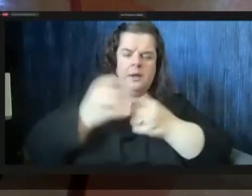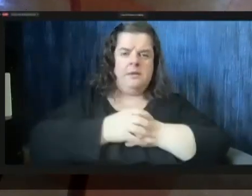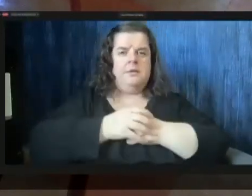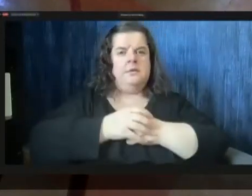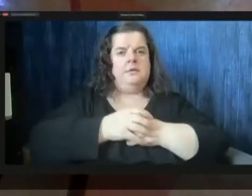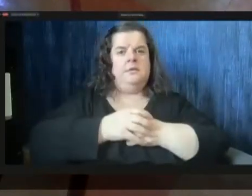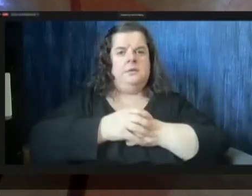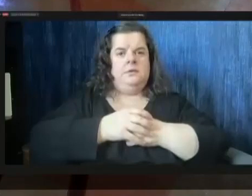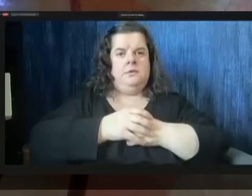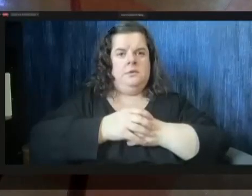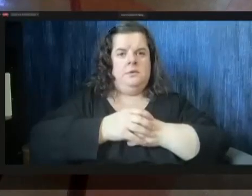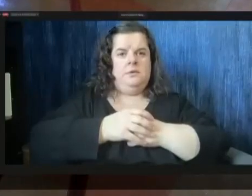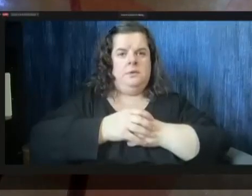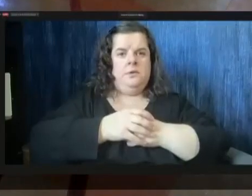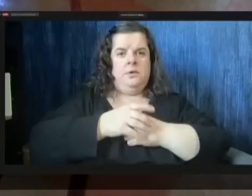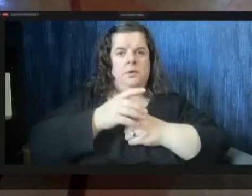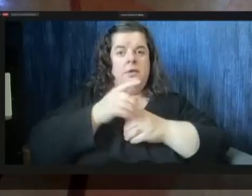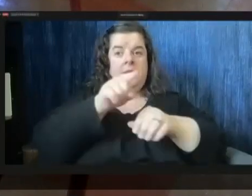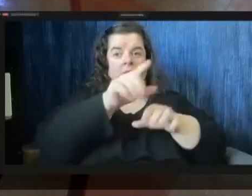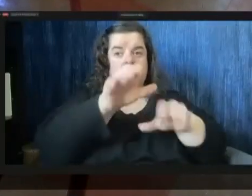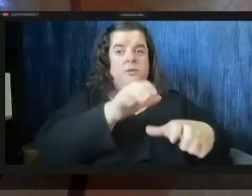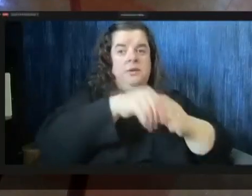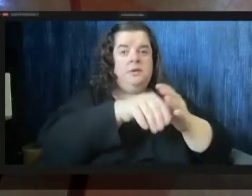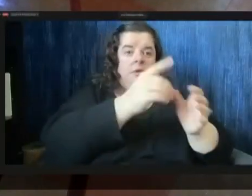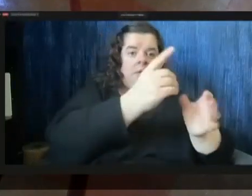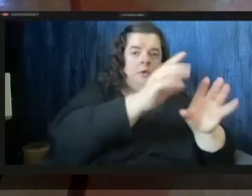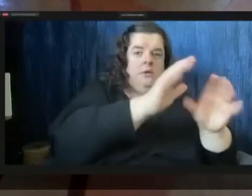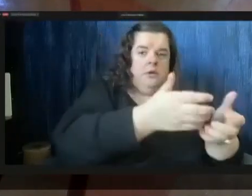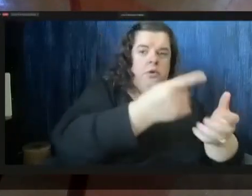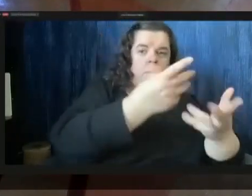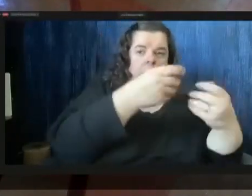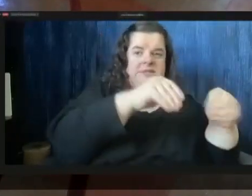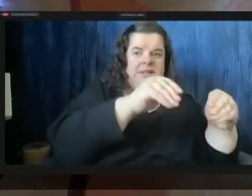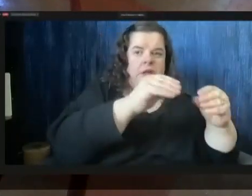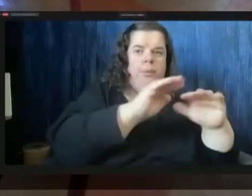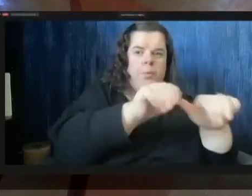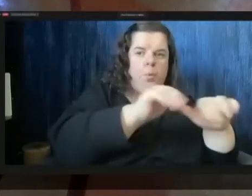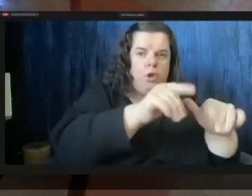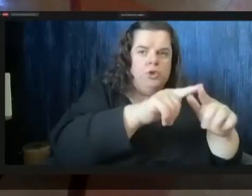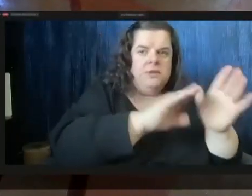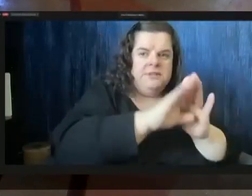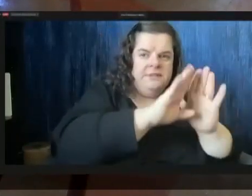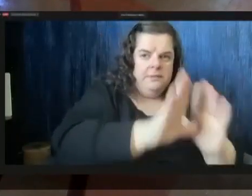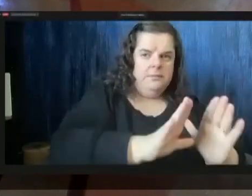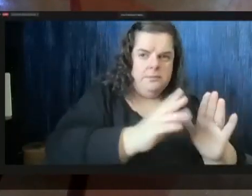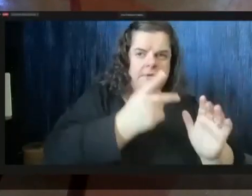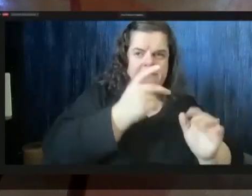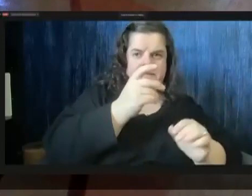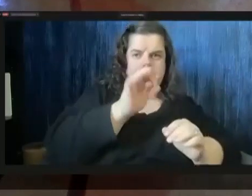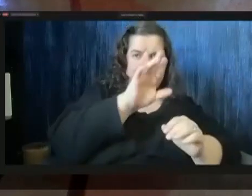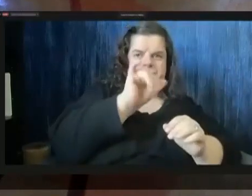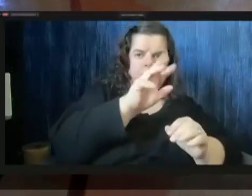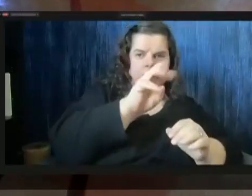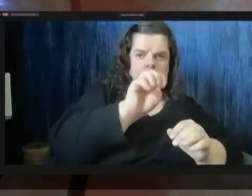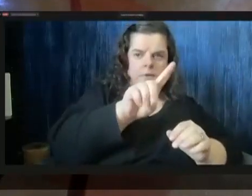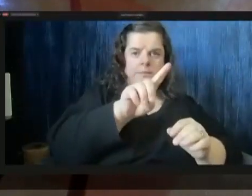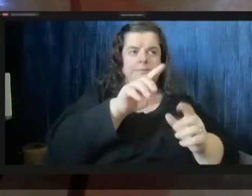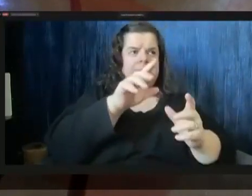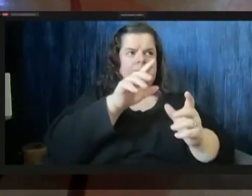in Ferrywood is they wanted to sell a swimming pool to a developer that wasn't going to let people from Ferrywood swim in the pool. I wouldn't let them do